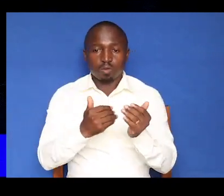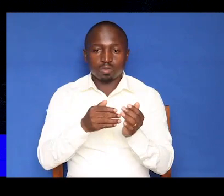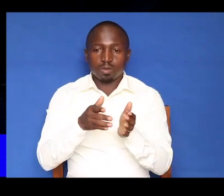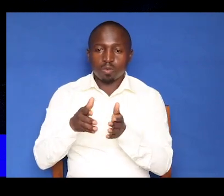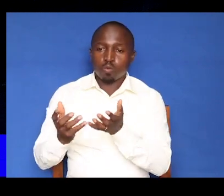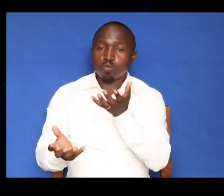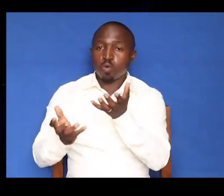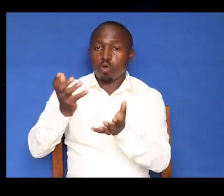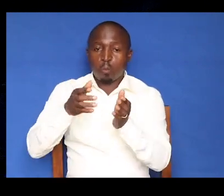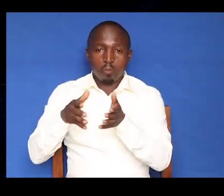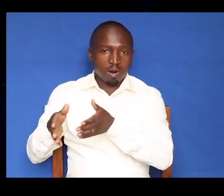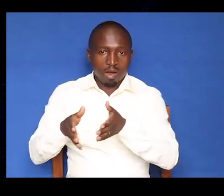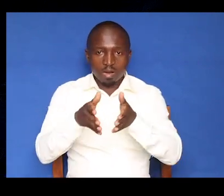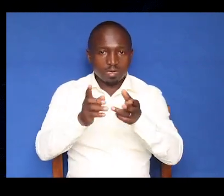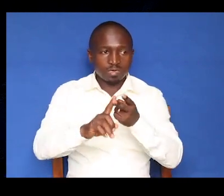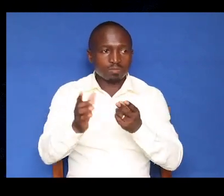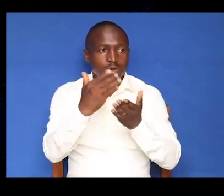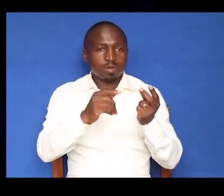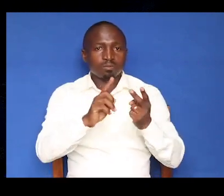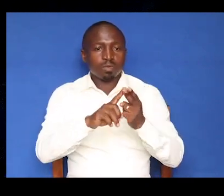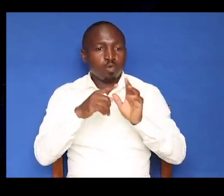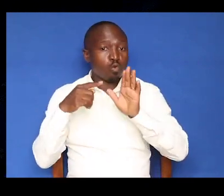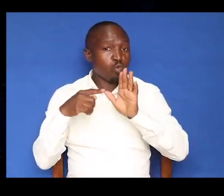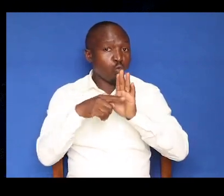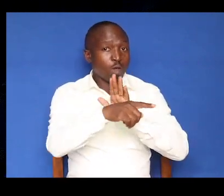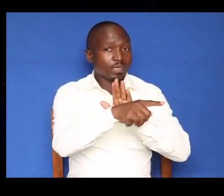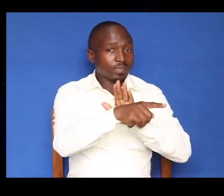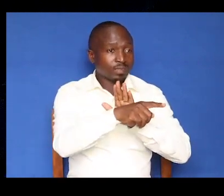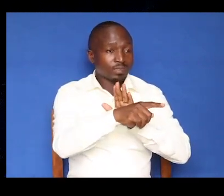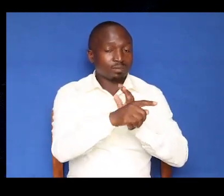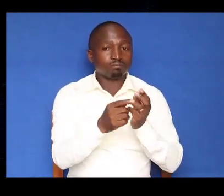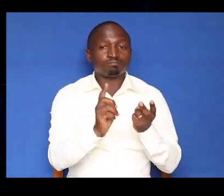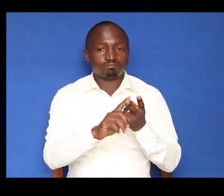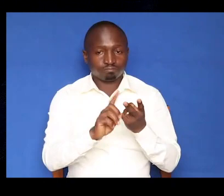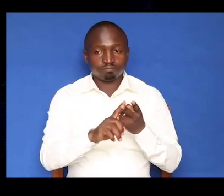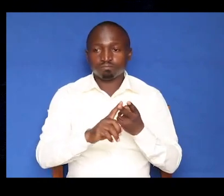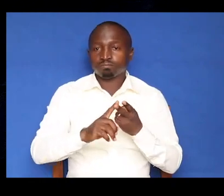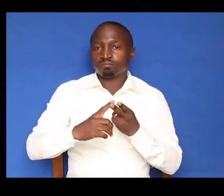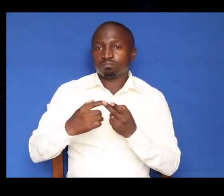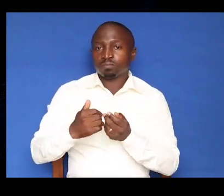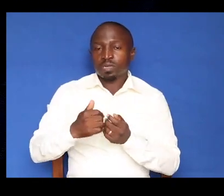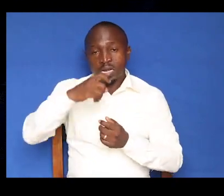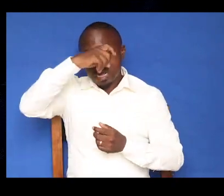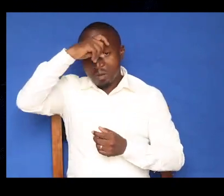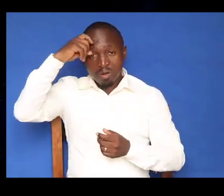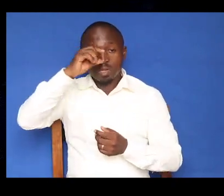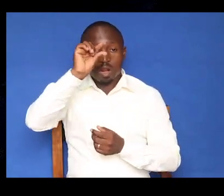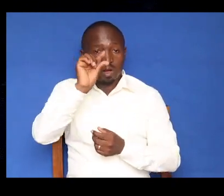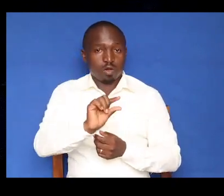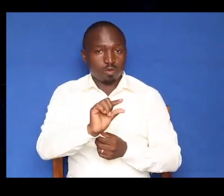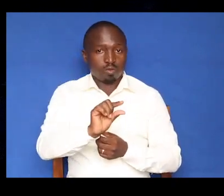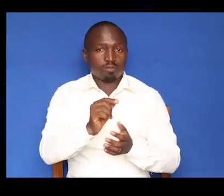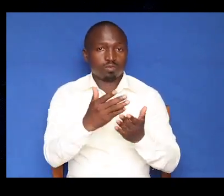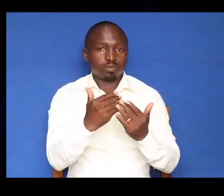currents. In similar latitudes are not found on the western sides as the sea temperature lowered by the